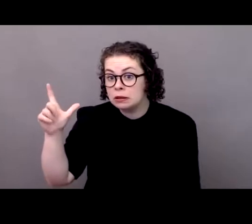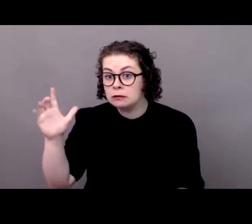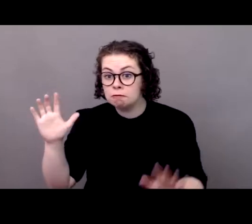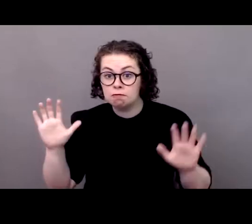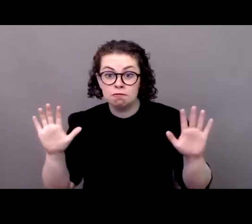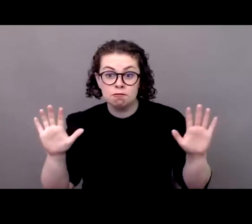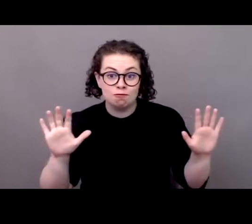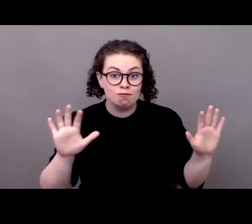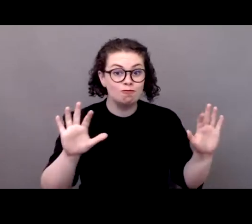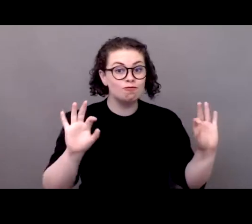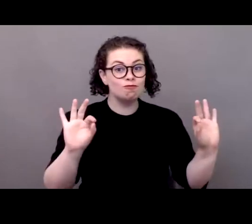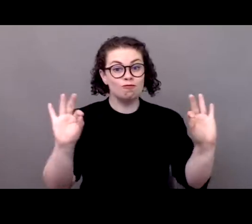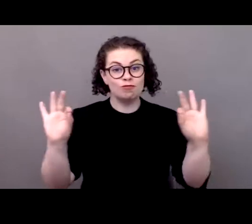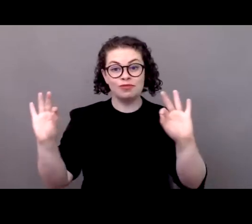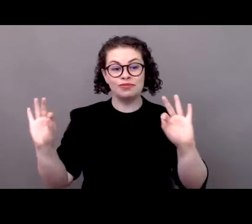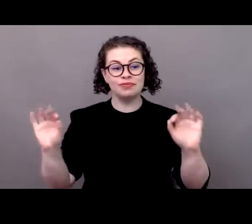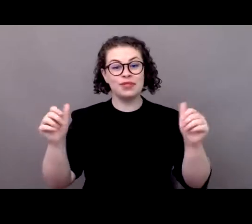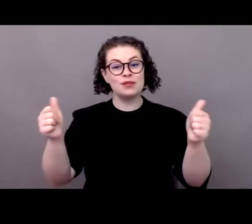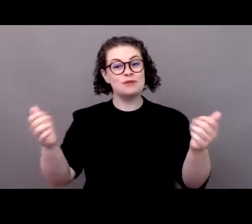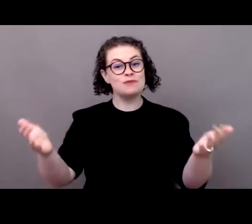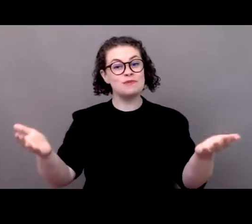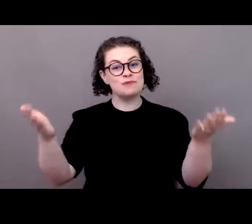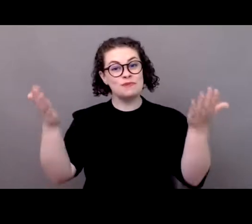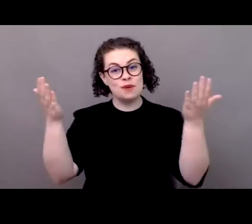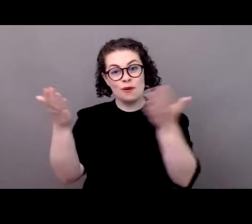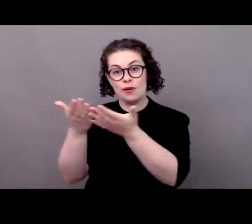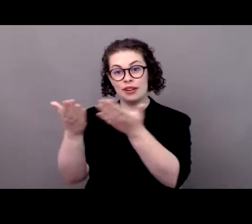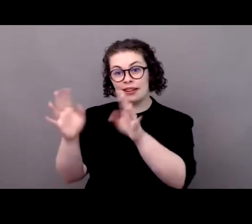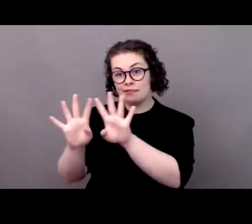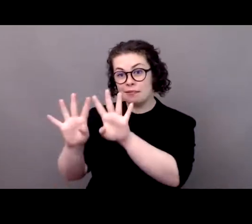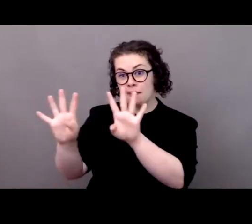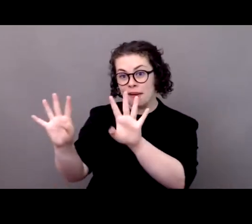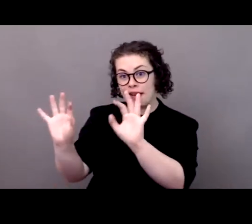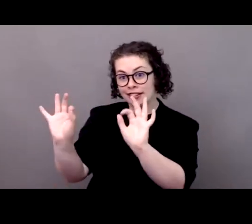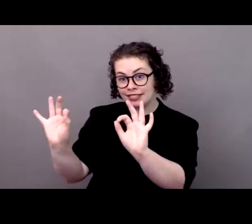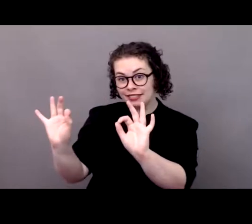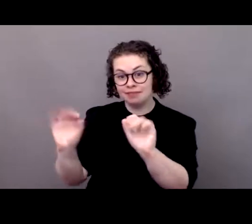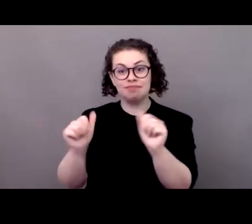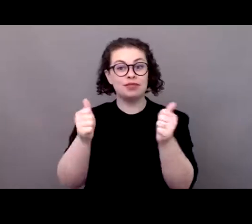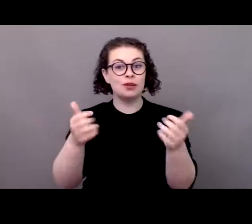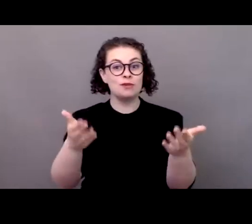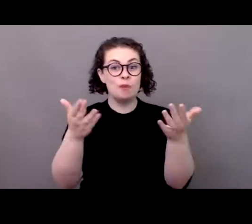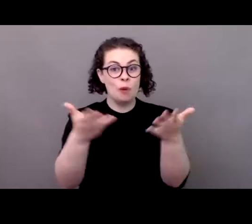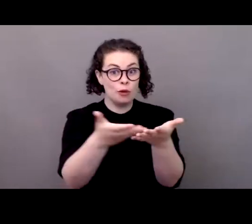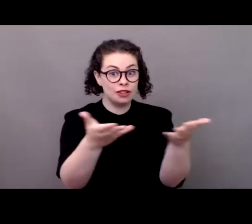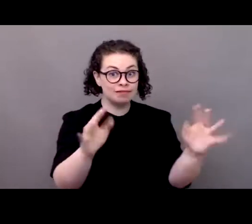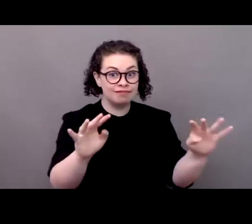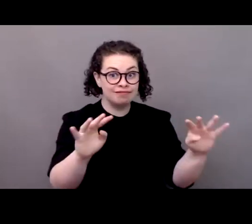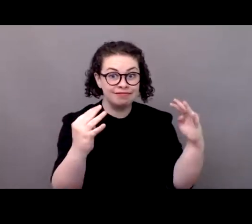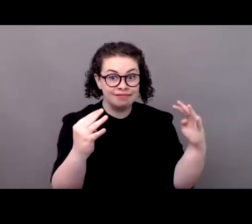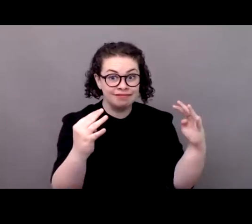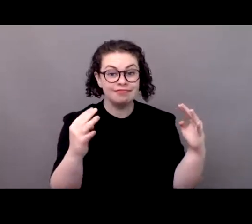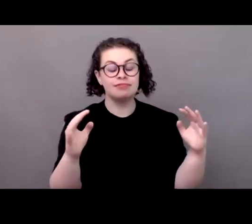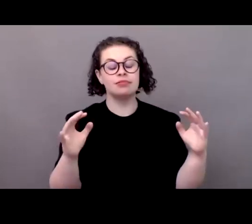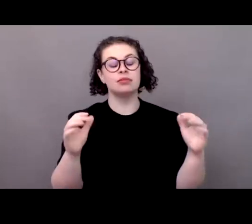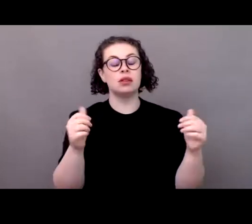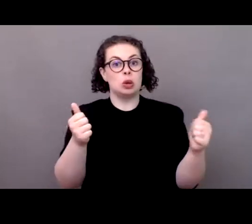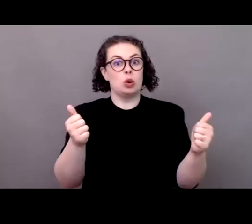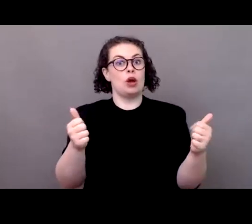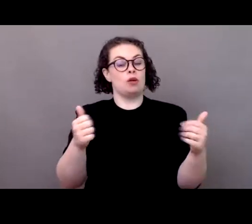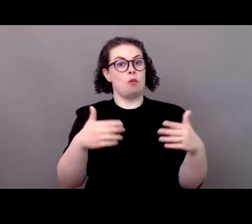Good morning to the panelists. Good morning to the public. Good morning to those who are joining